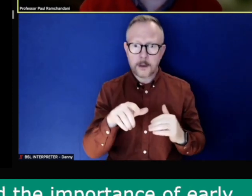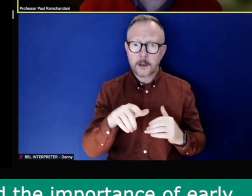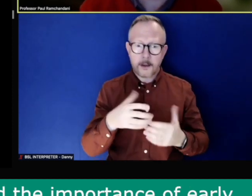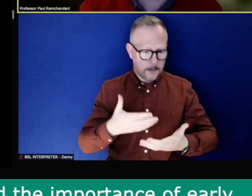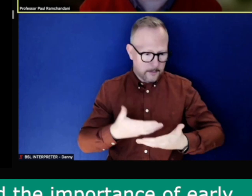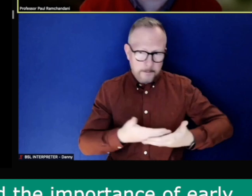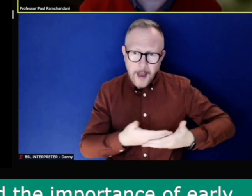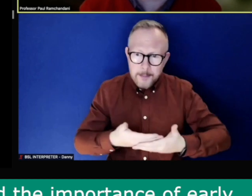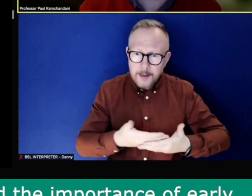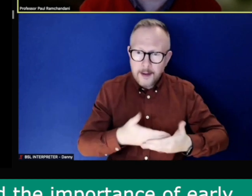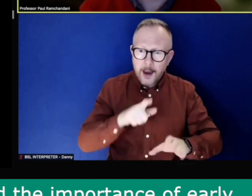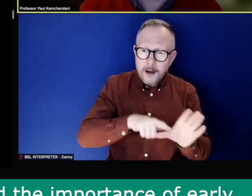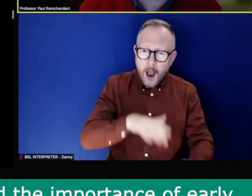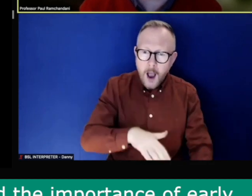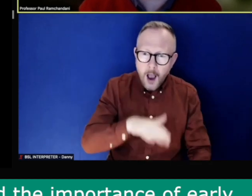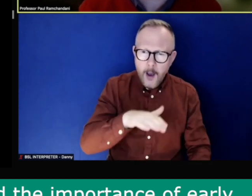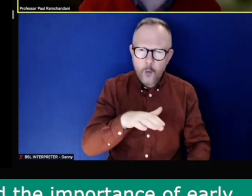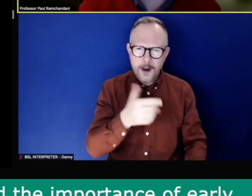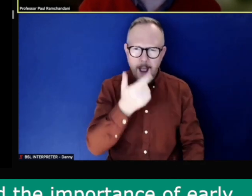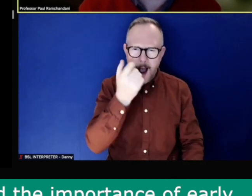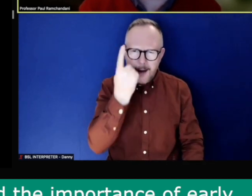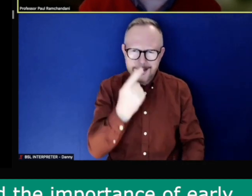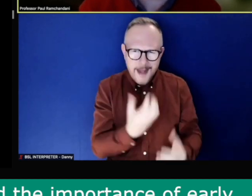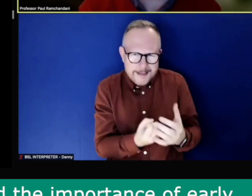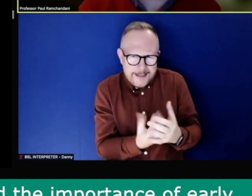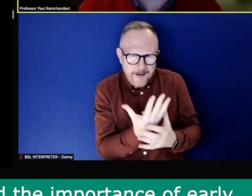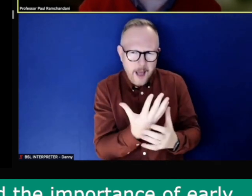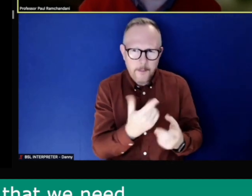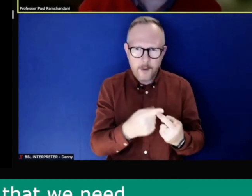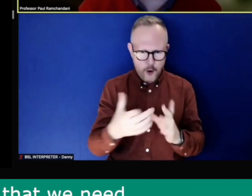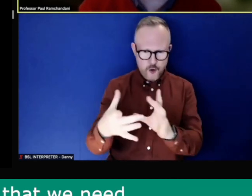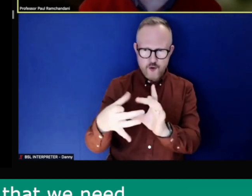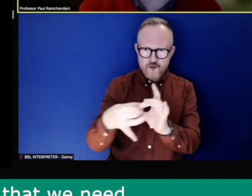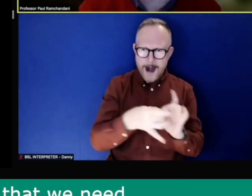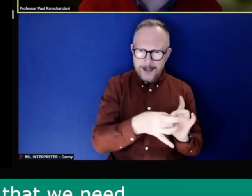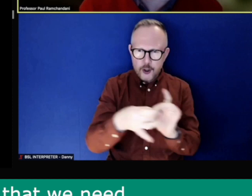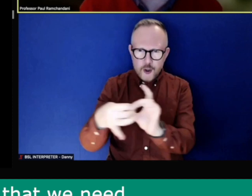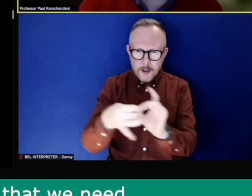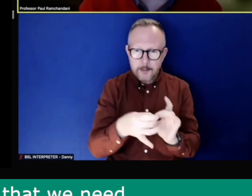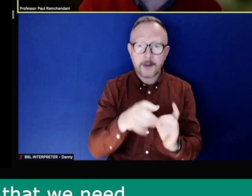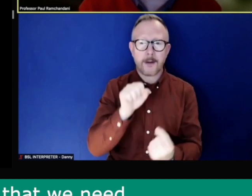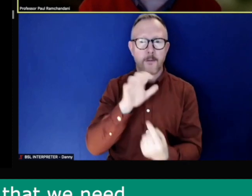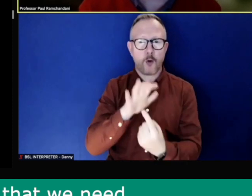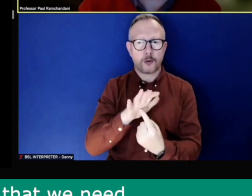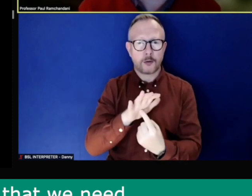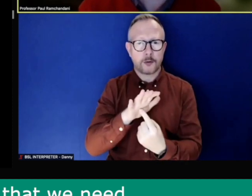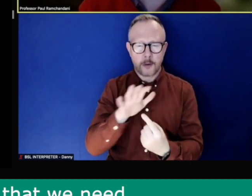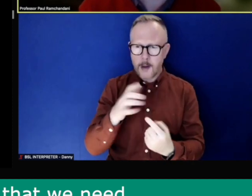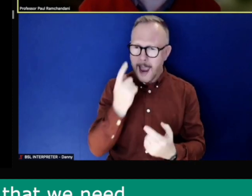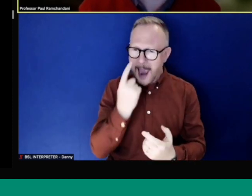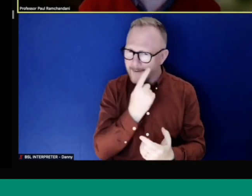of early relationships has increased enormously in the last few years, and we have quite a lot of the evidence that we